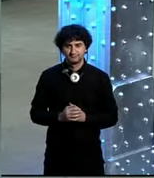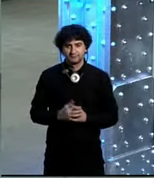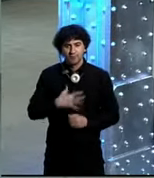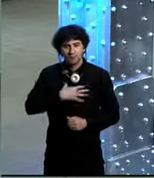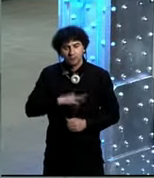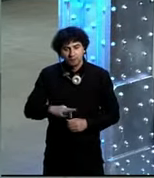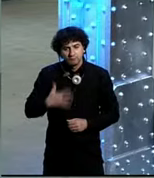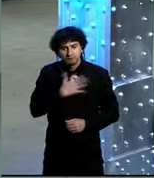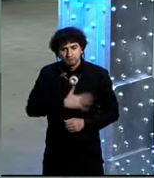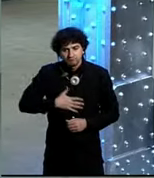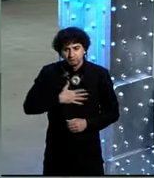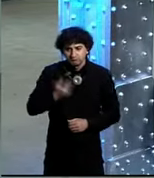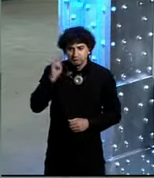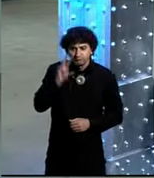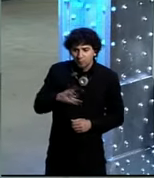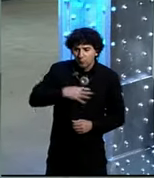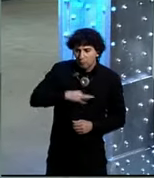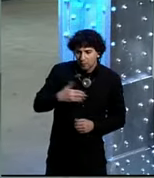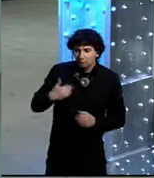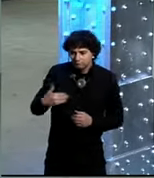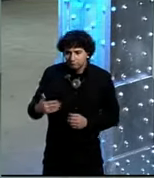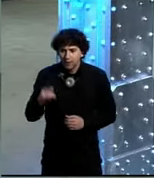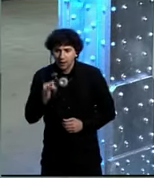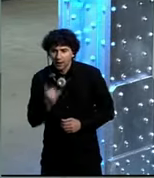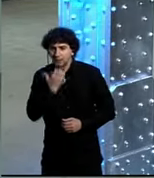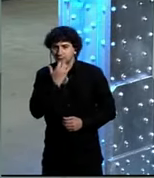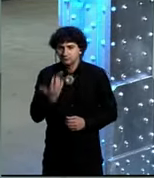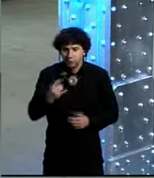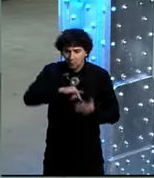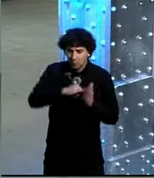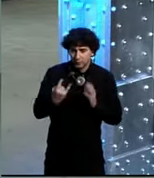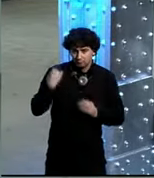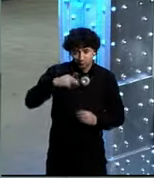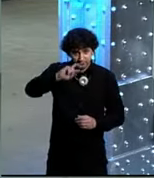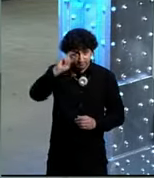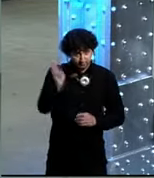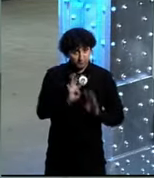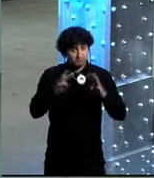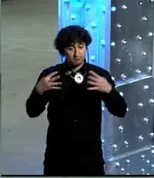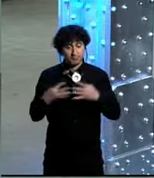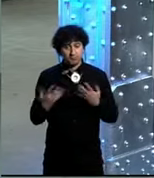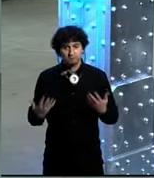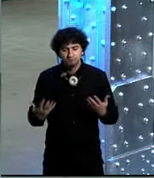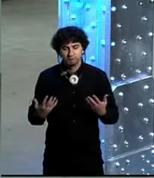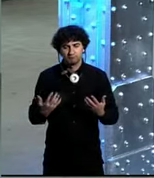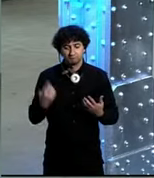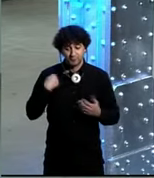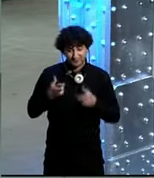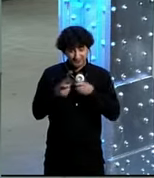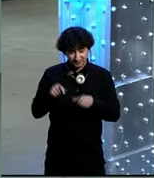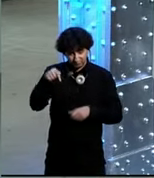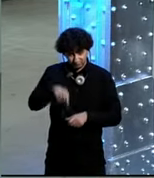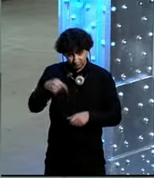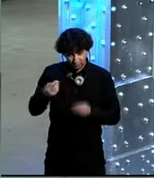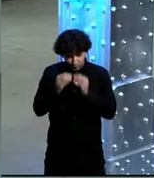are out there if you think about the transmedia project. But people coming into the field as creators and producers can get a little